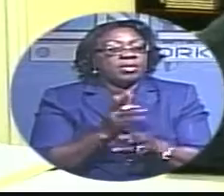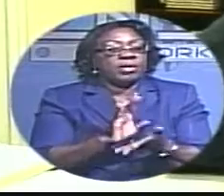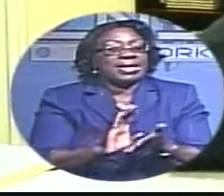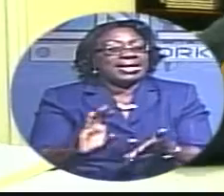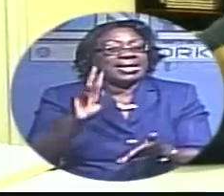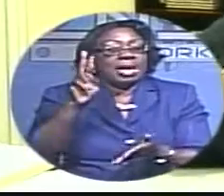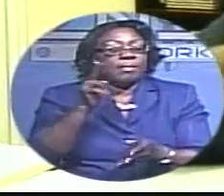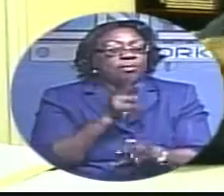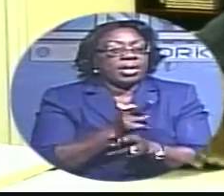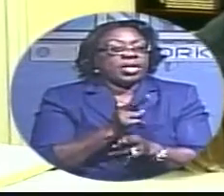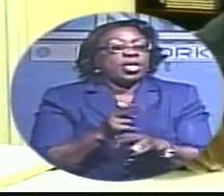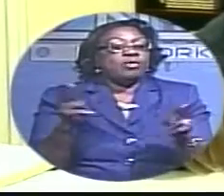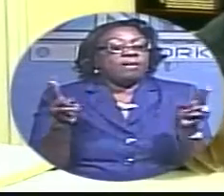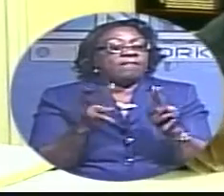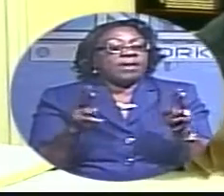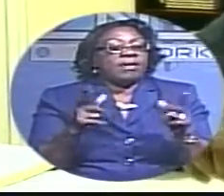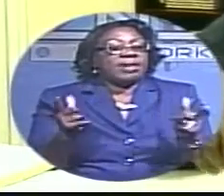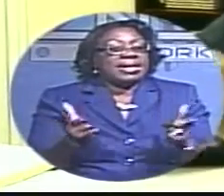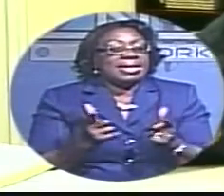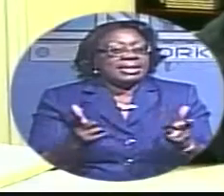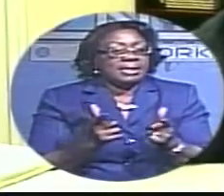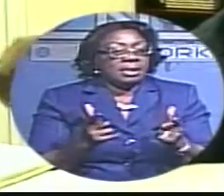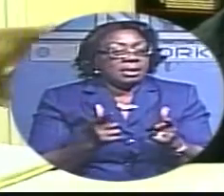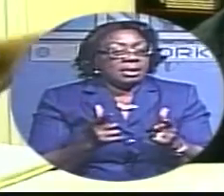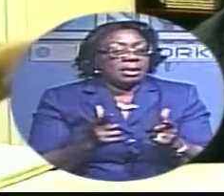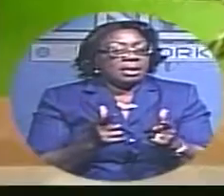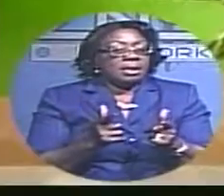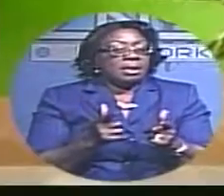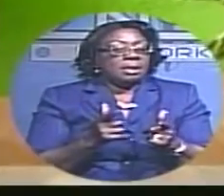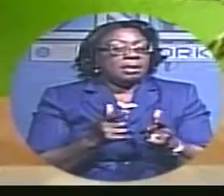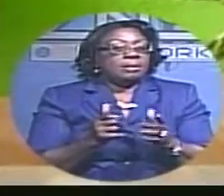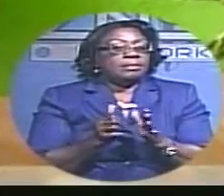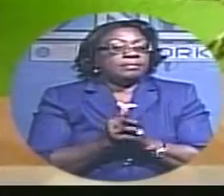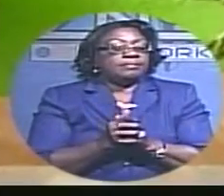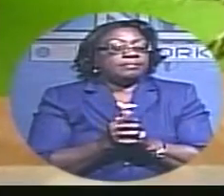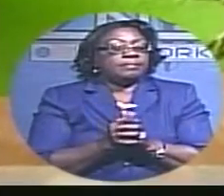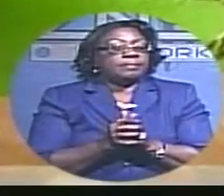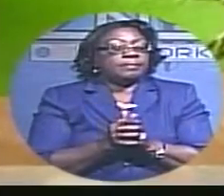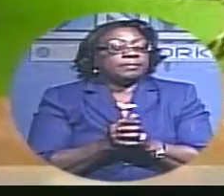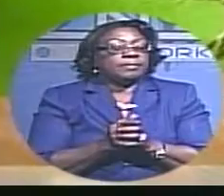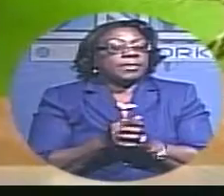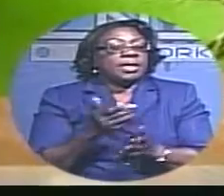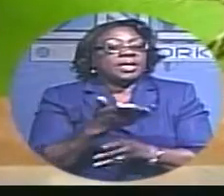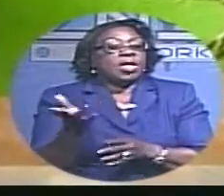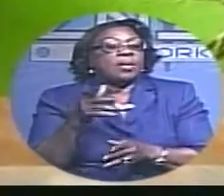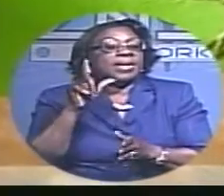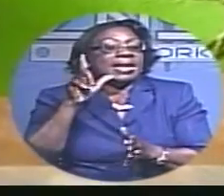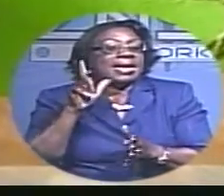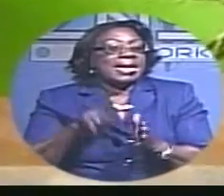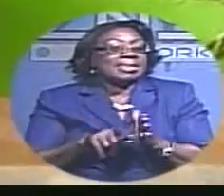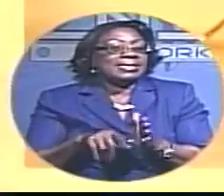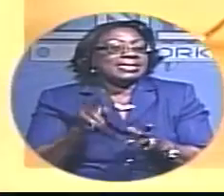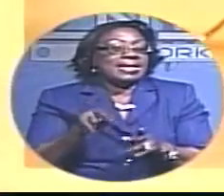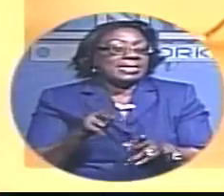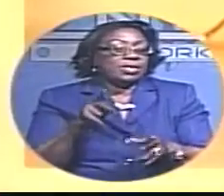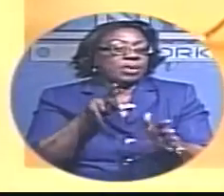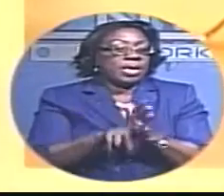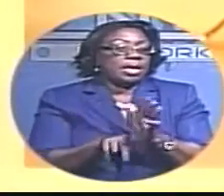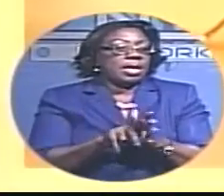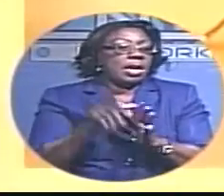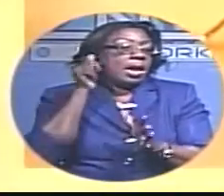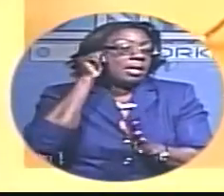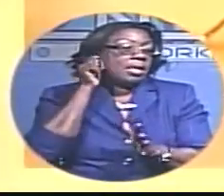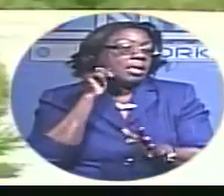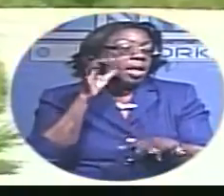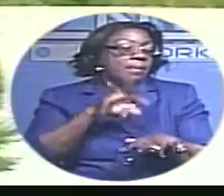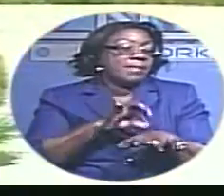right, you have very little adulticiding to do. In other words, there will be less of a need to kill adult mosquitoes because they